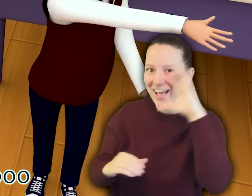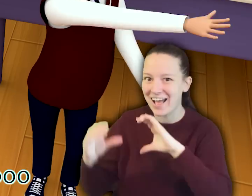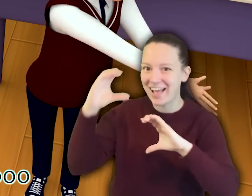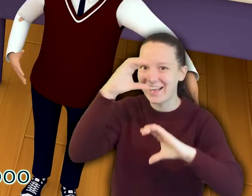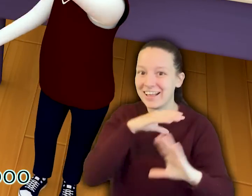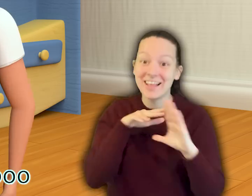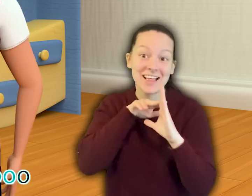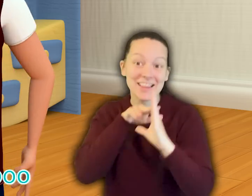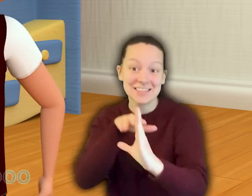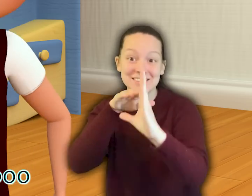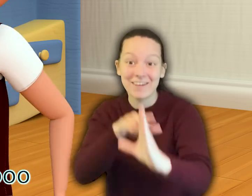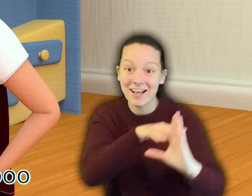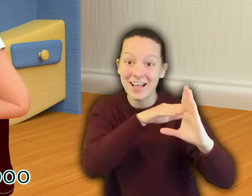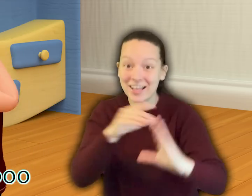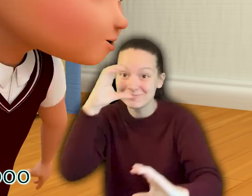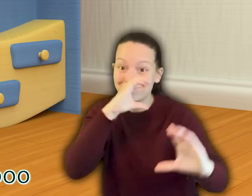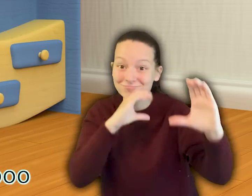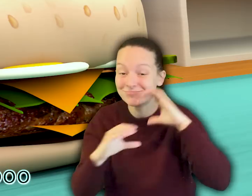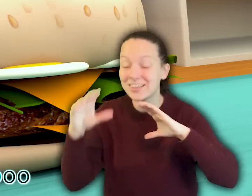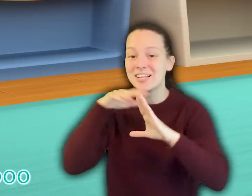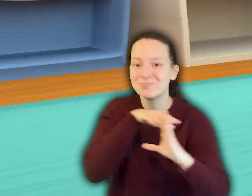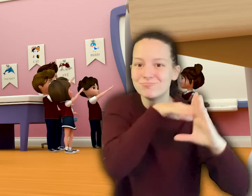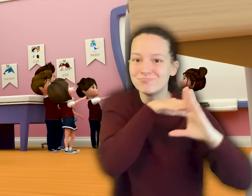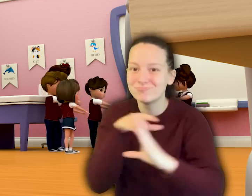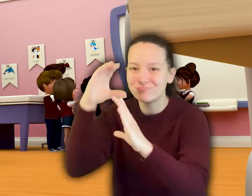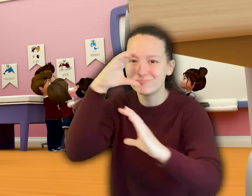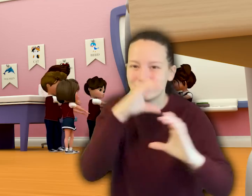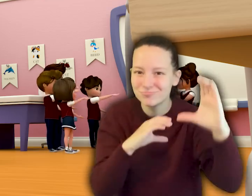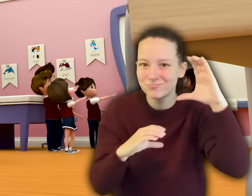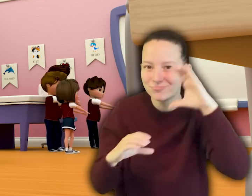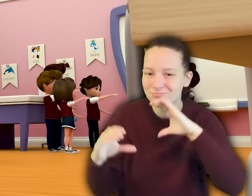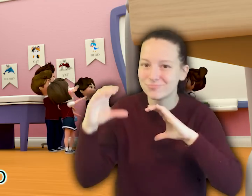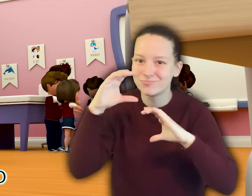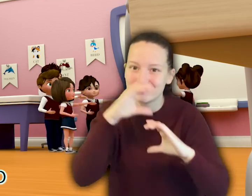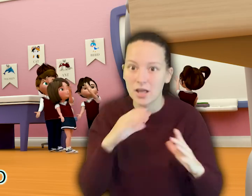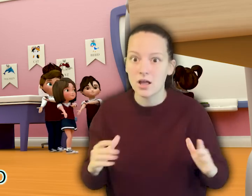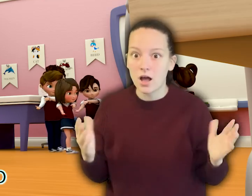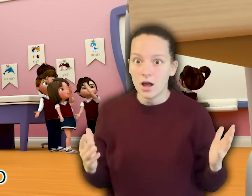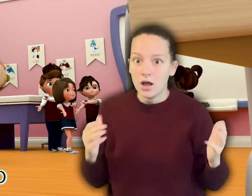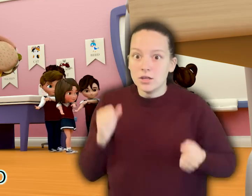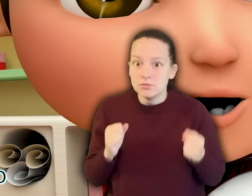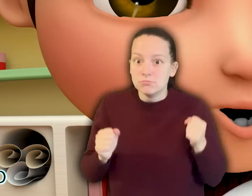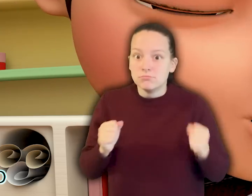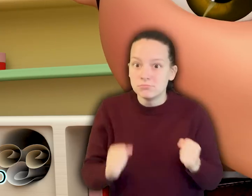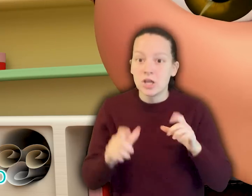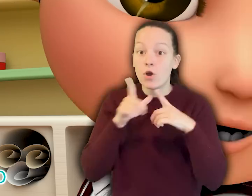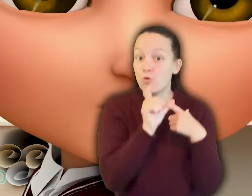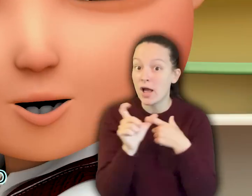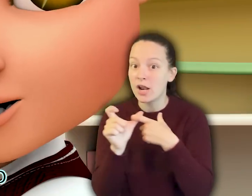Hunt do do let's go hunt do do let's go hunt run